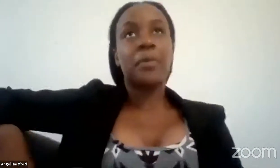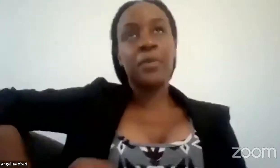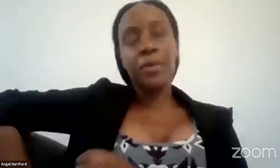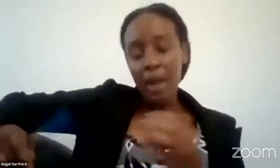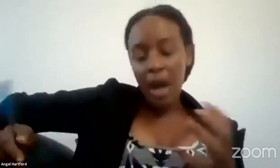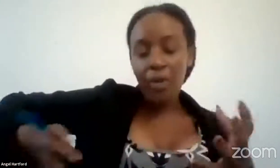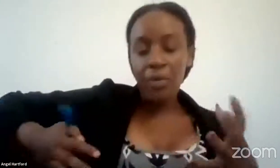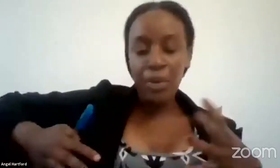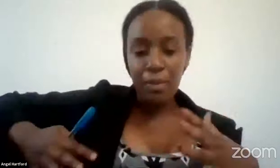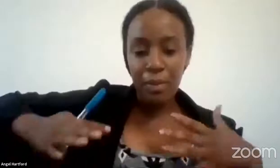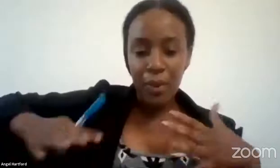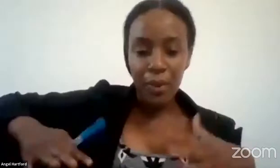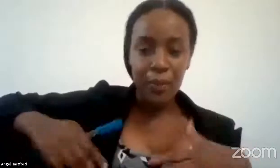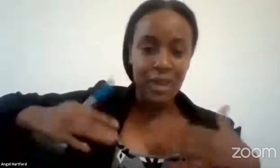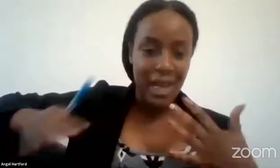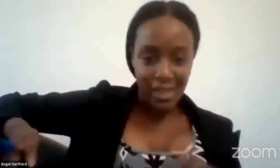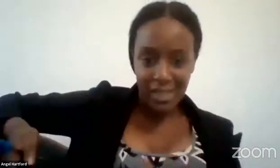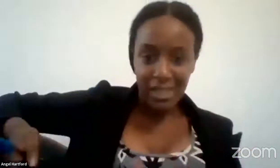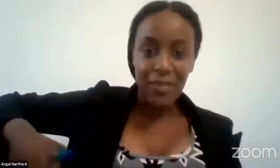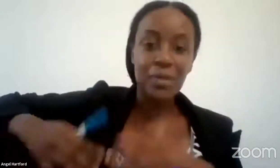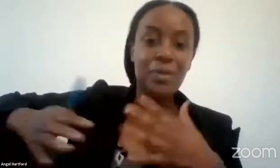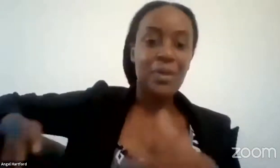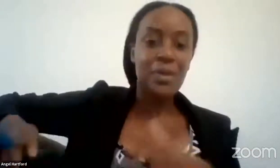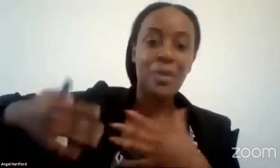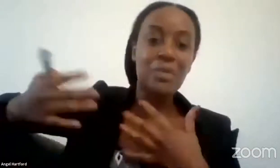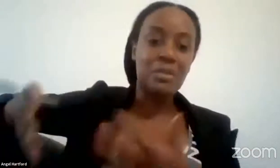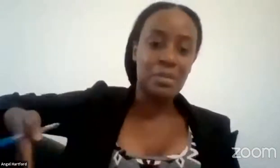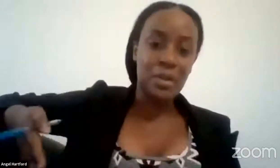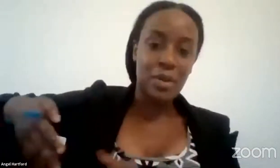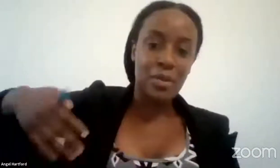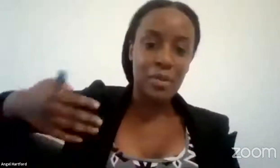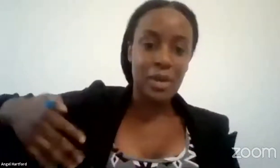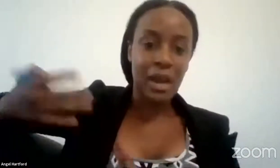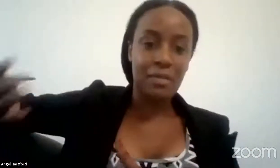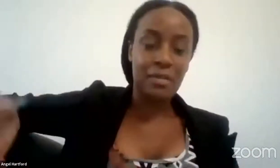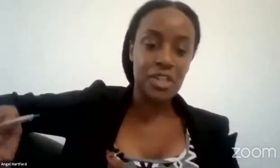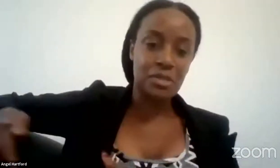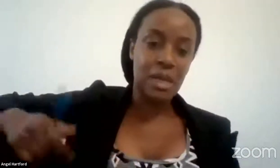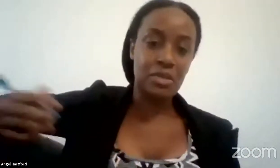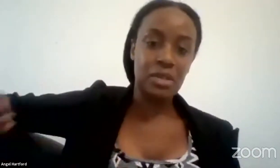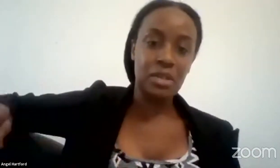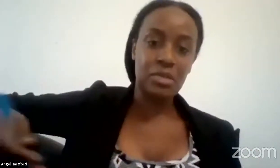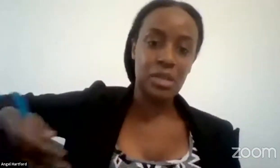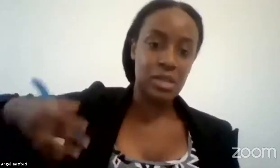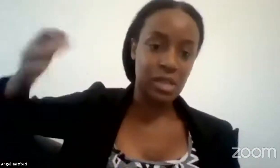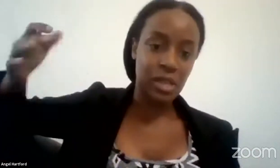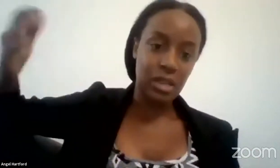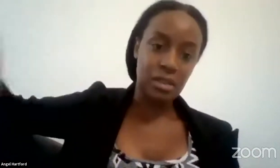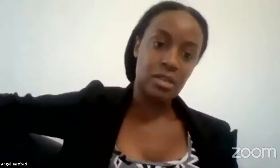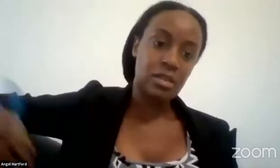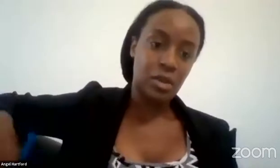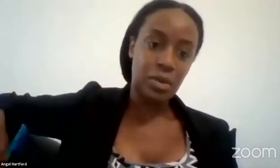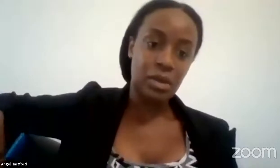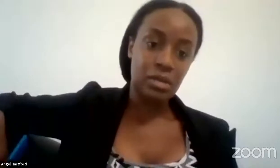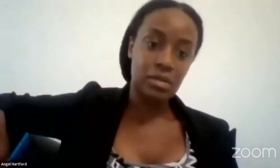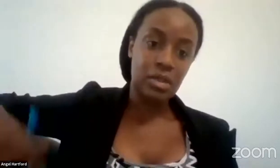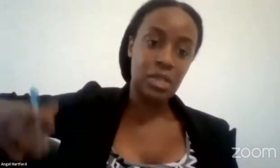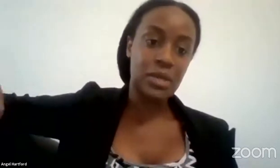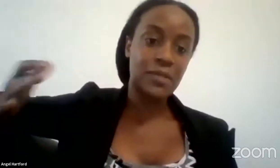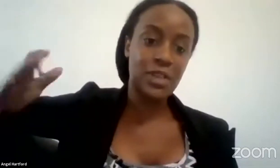but I'll be more relaxed if I would know how many people you would have reached by 2020 and so